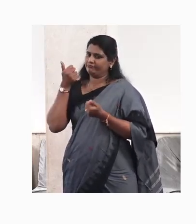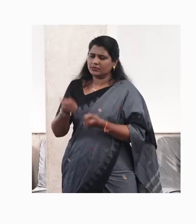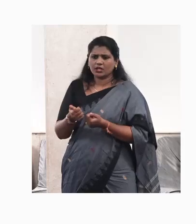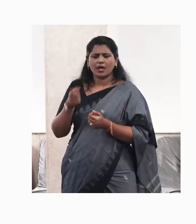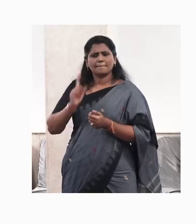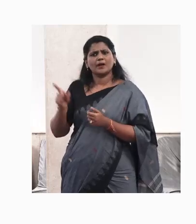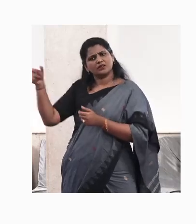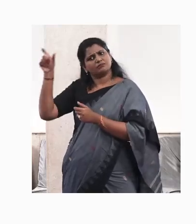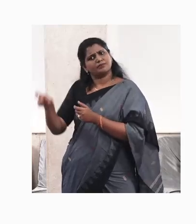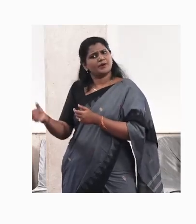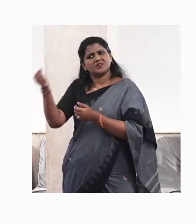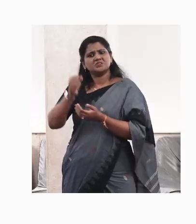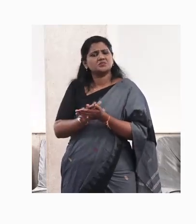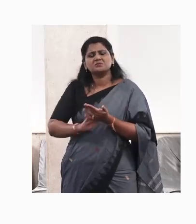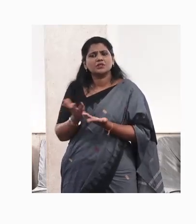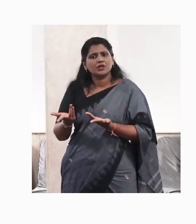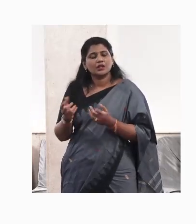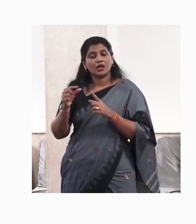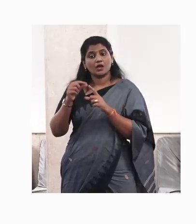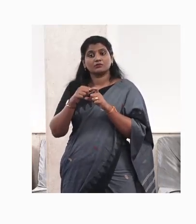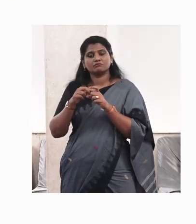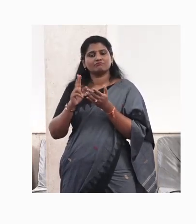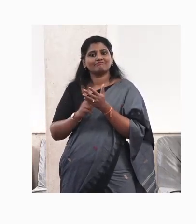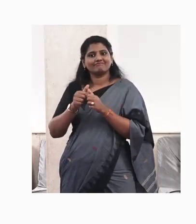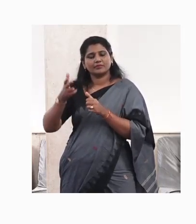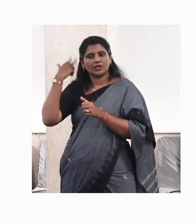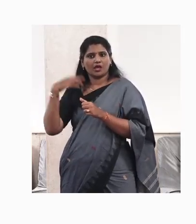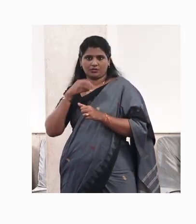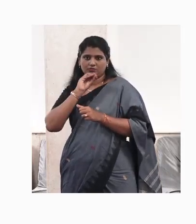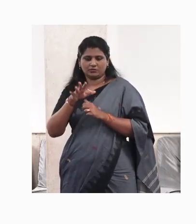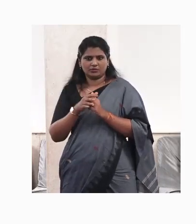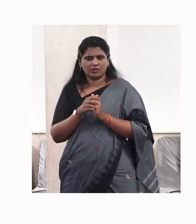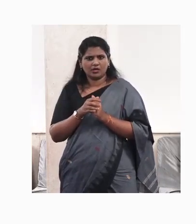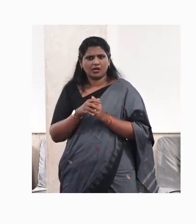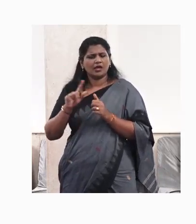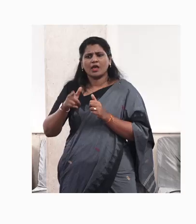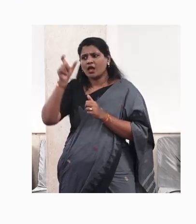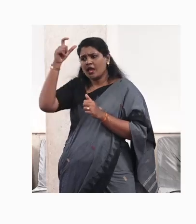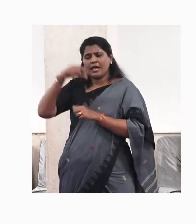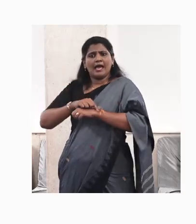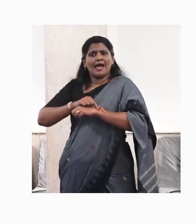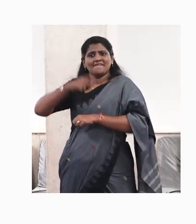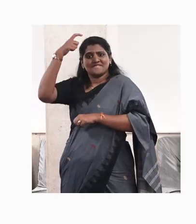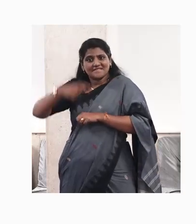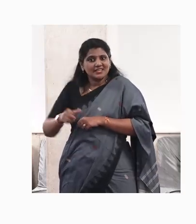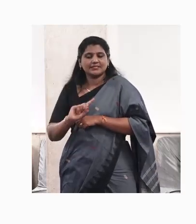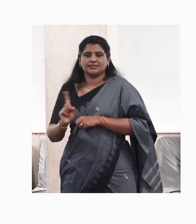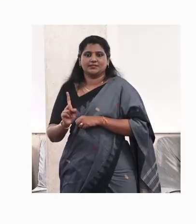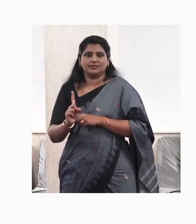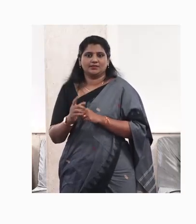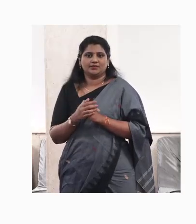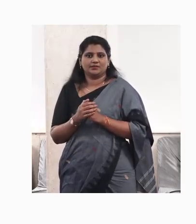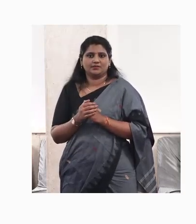not there, right? And I think what Pina, you had mentioned back then is it's not really about them physically being there, but also